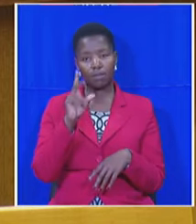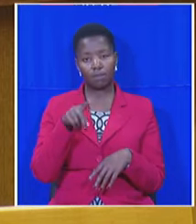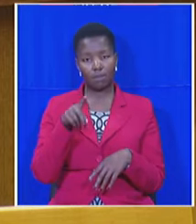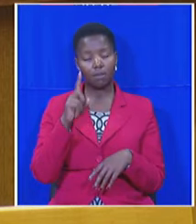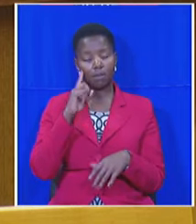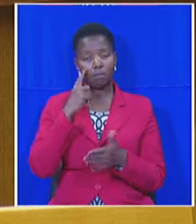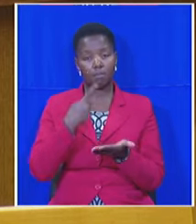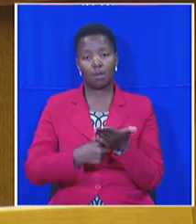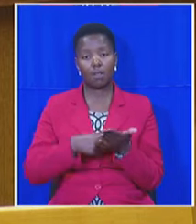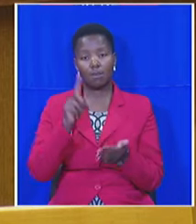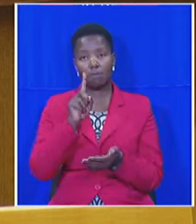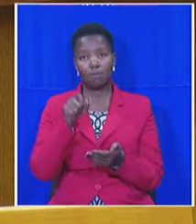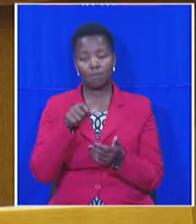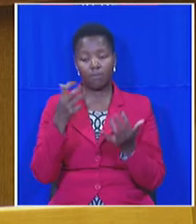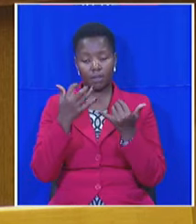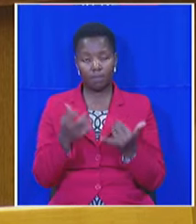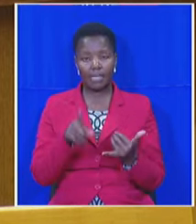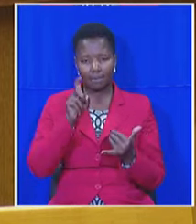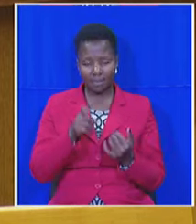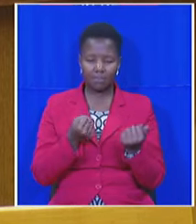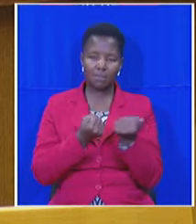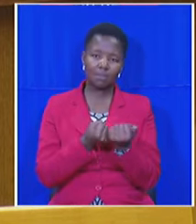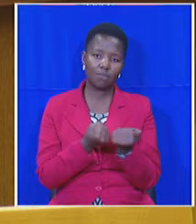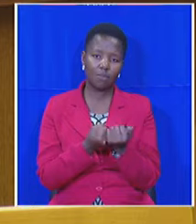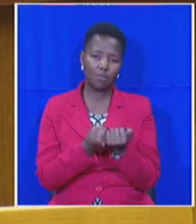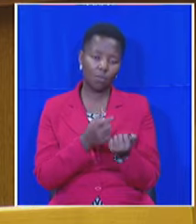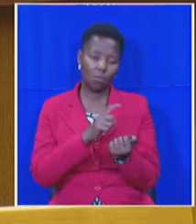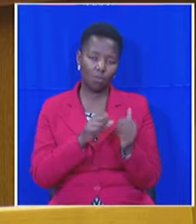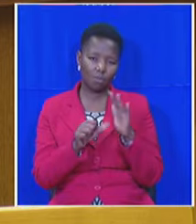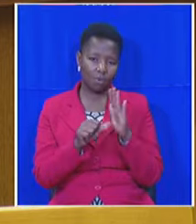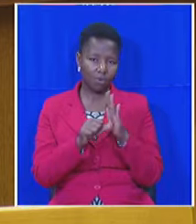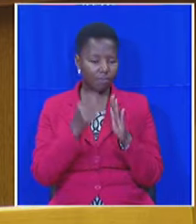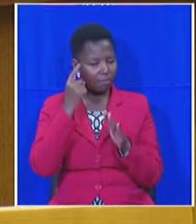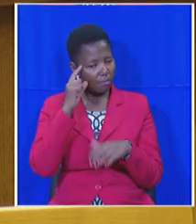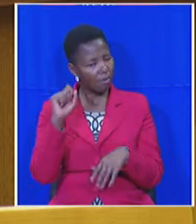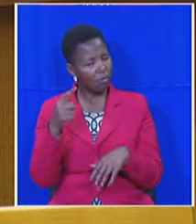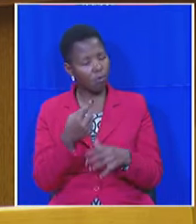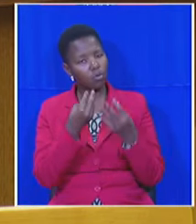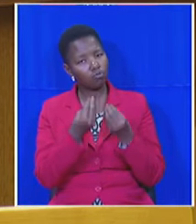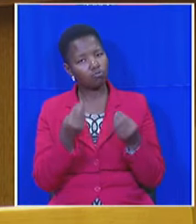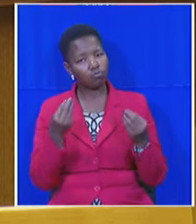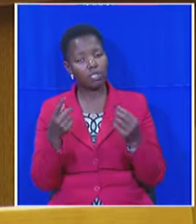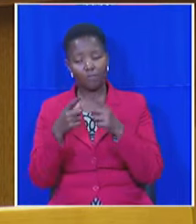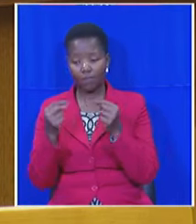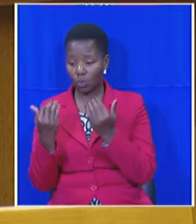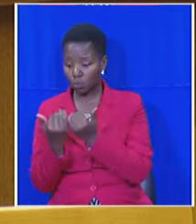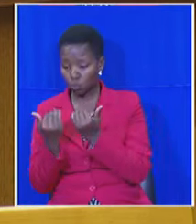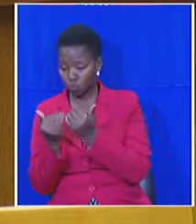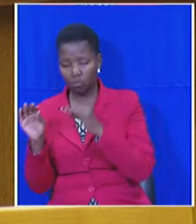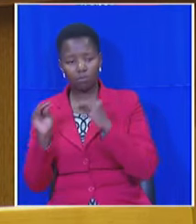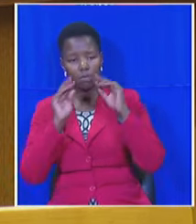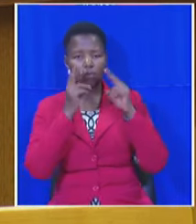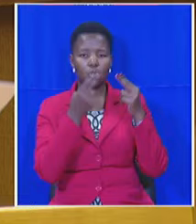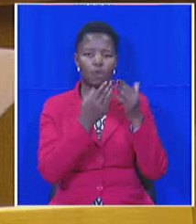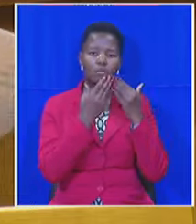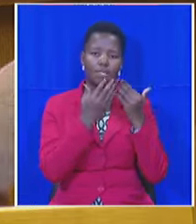that this budget must be supported because it's in the interest of every learner that's going out to tertiary institution. So